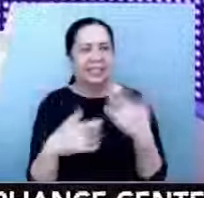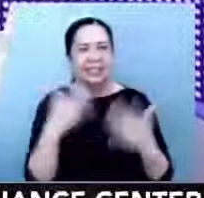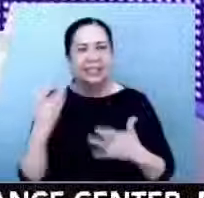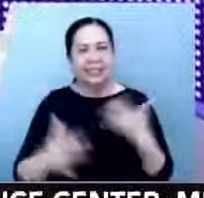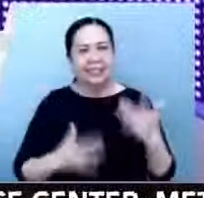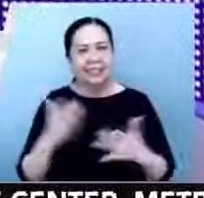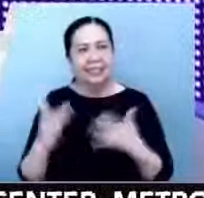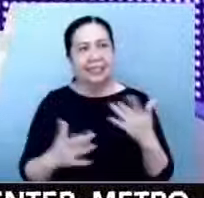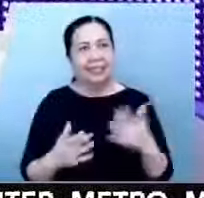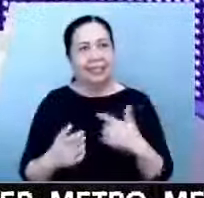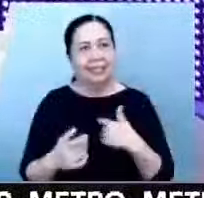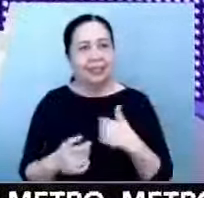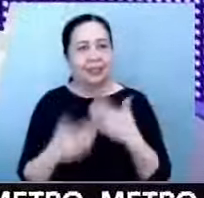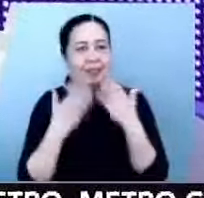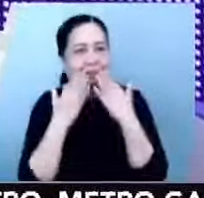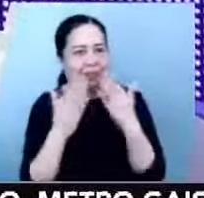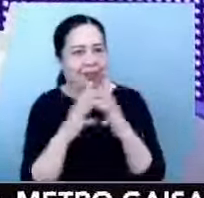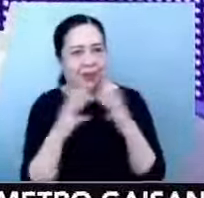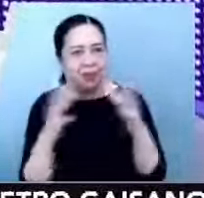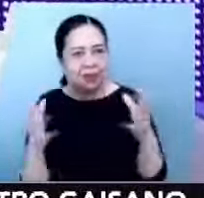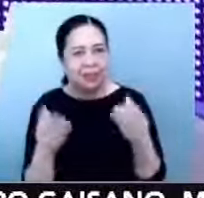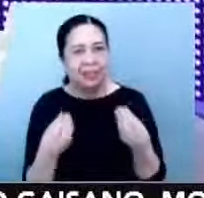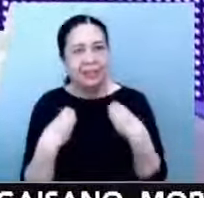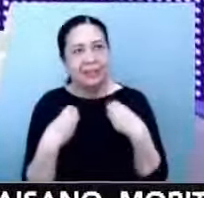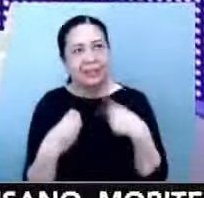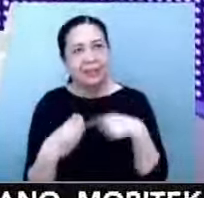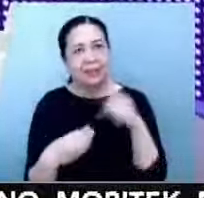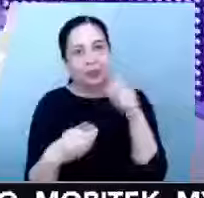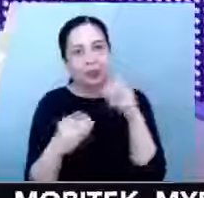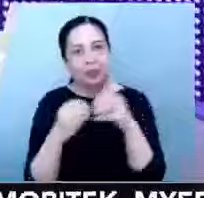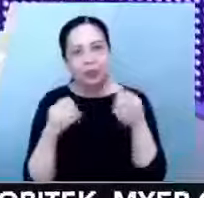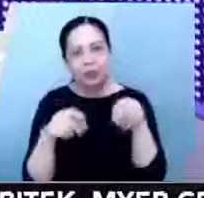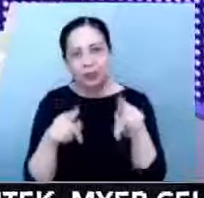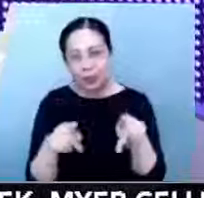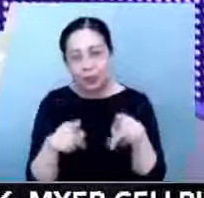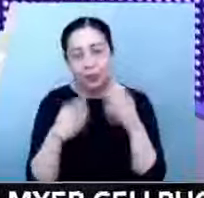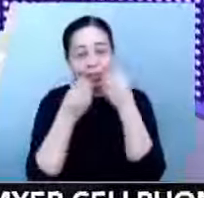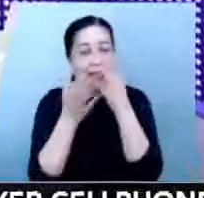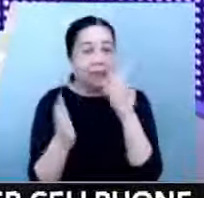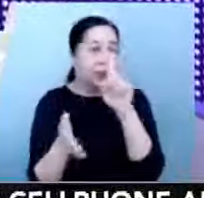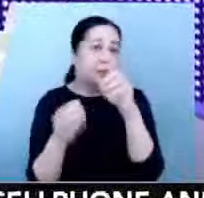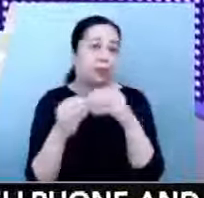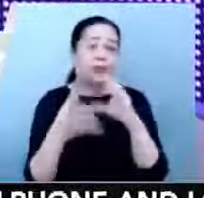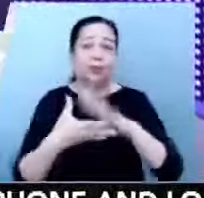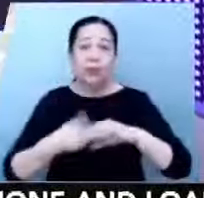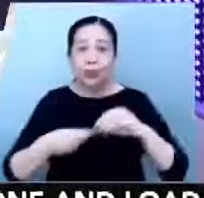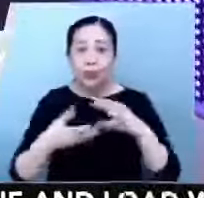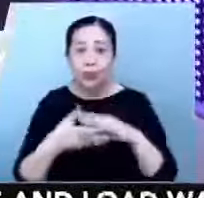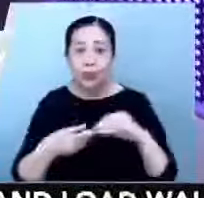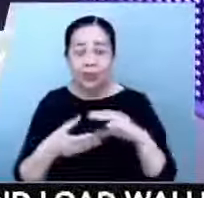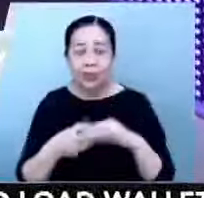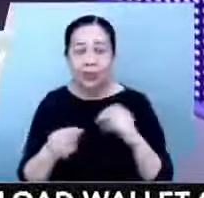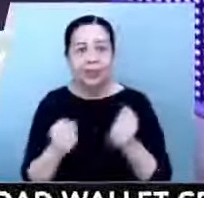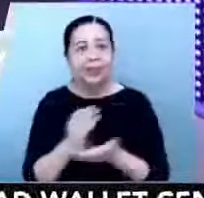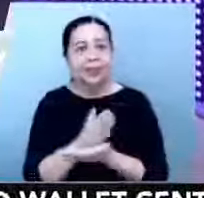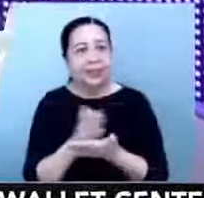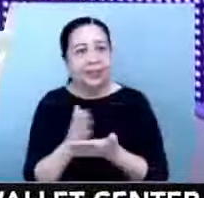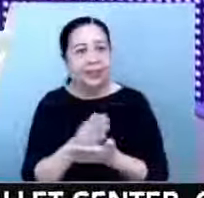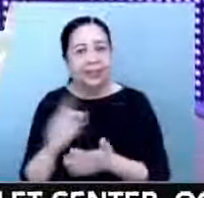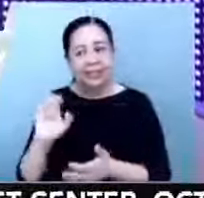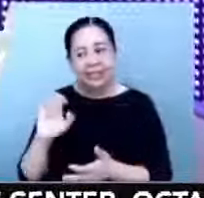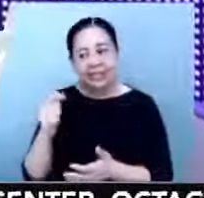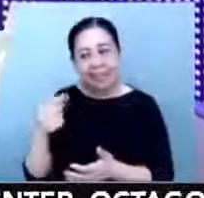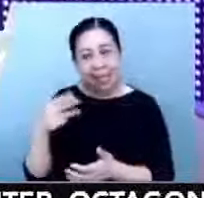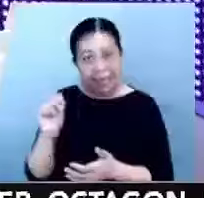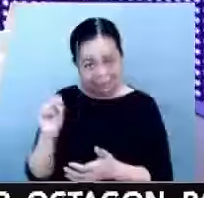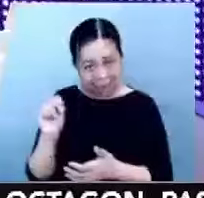So thank you so much for giving us another opportunity to tell another story and to share Ethan, continue sharing Ethan